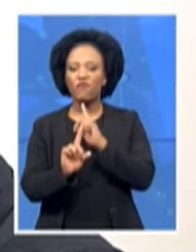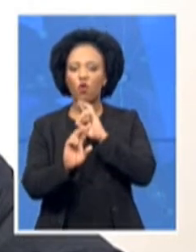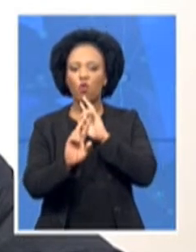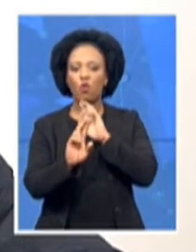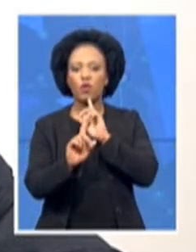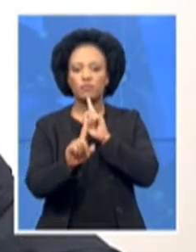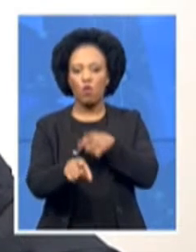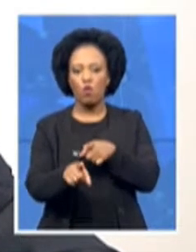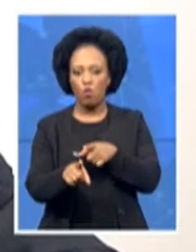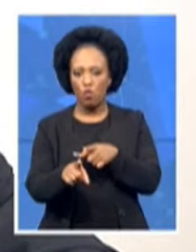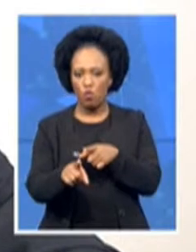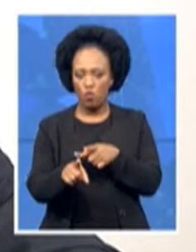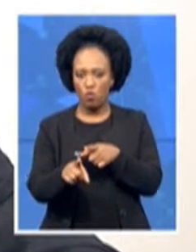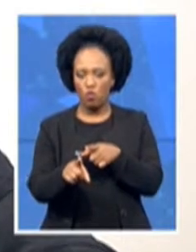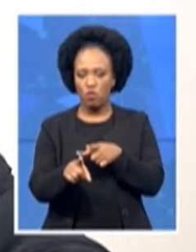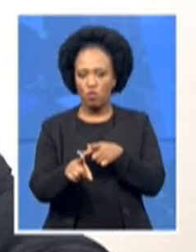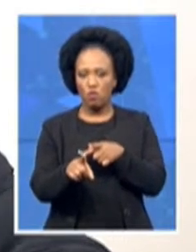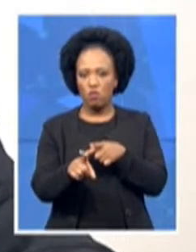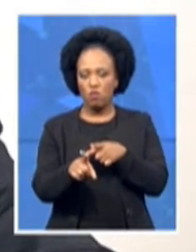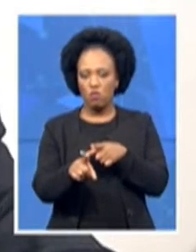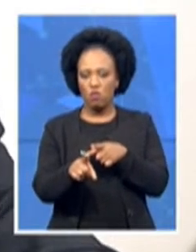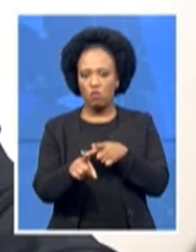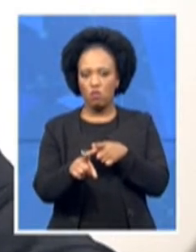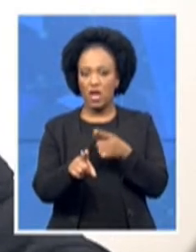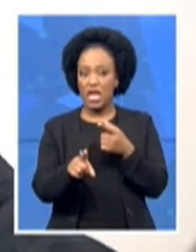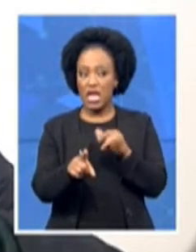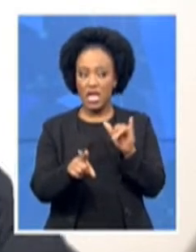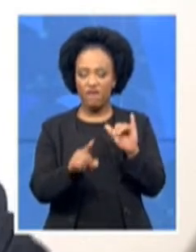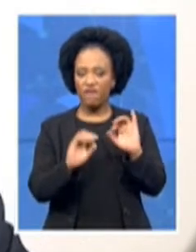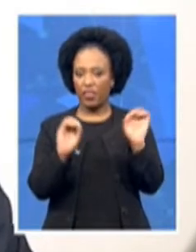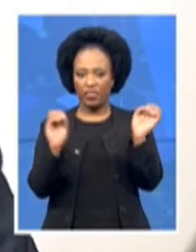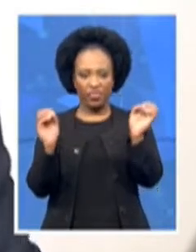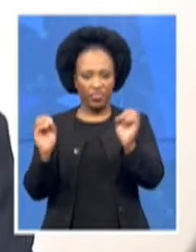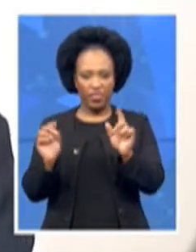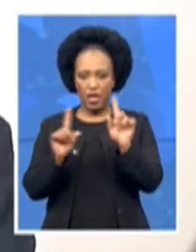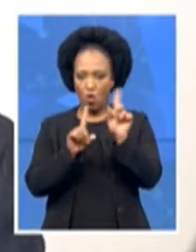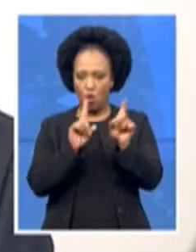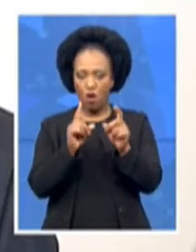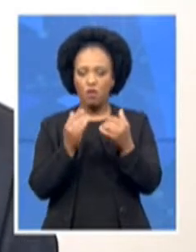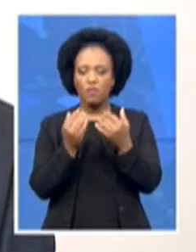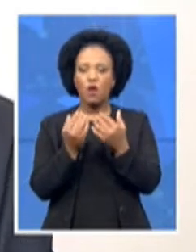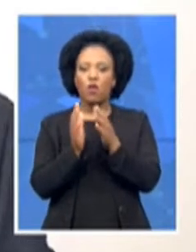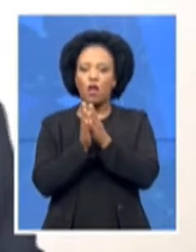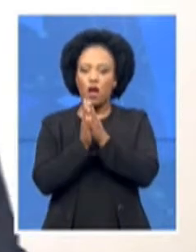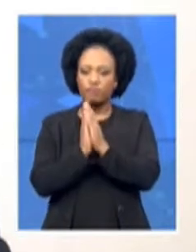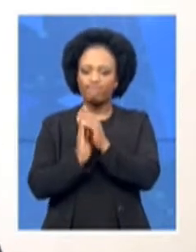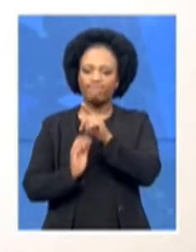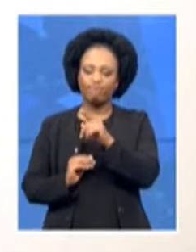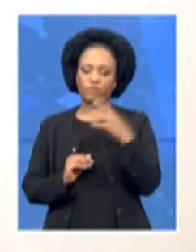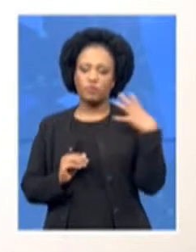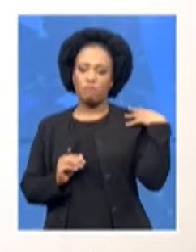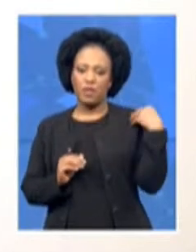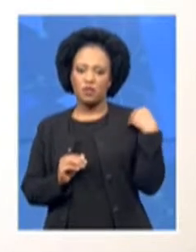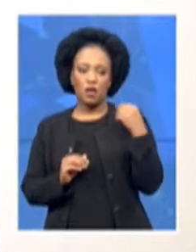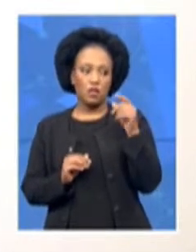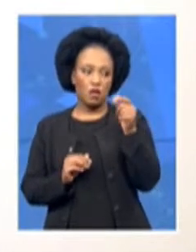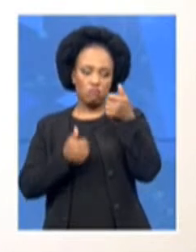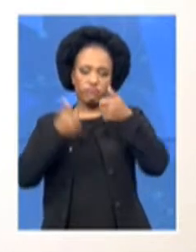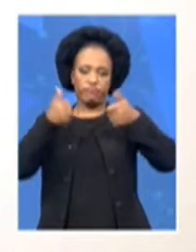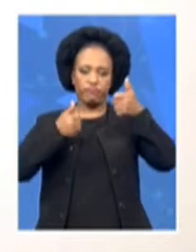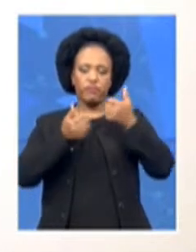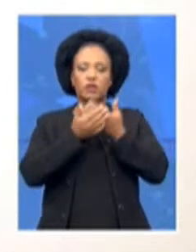allow our principals to respond. But I believe that, as Minister said, that we are supported by our technical colleagues, the